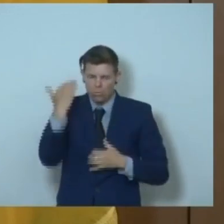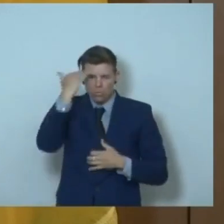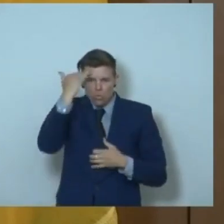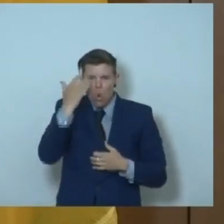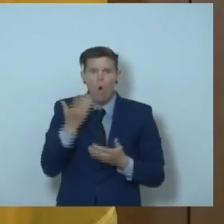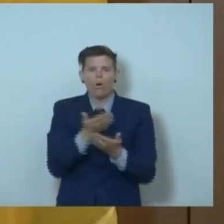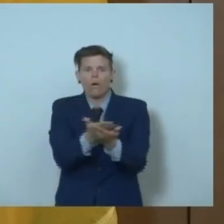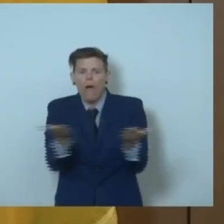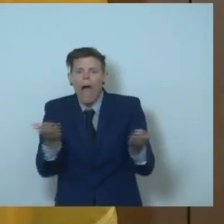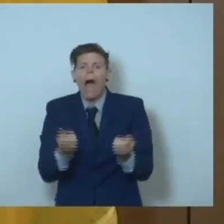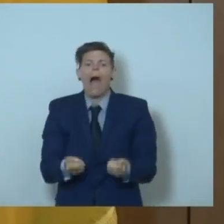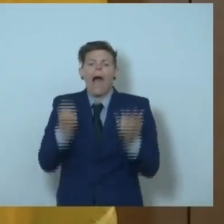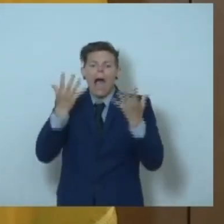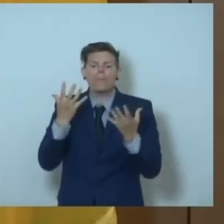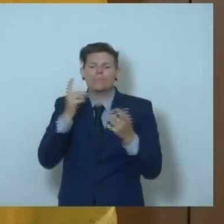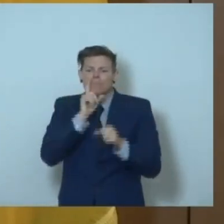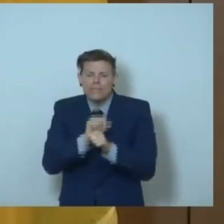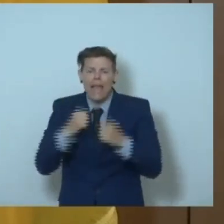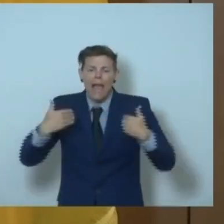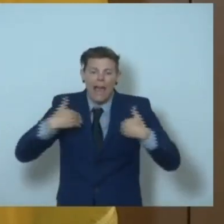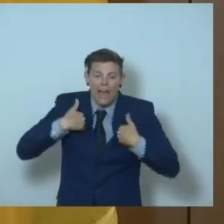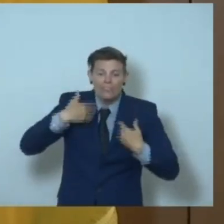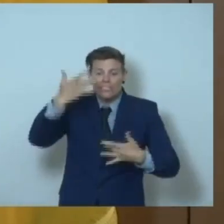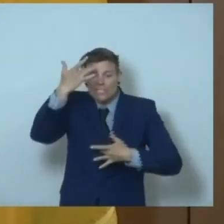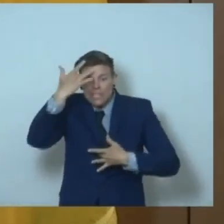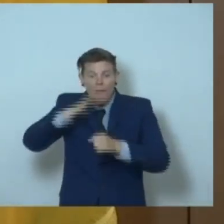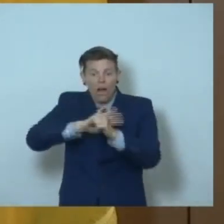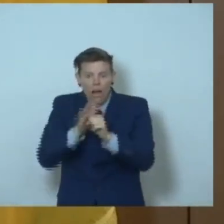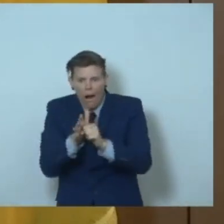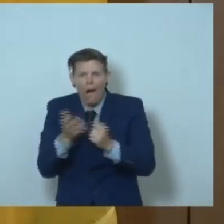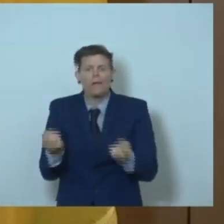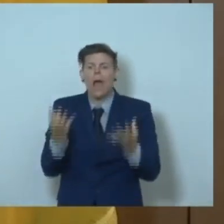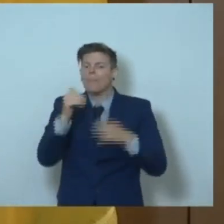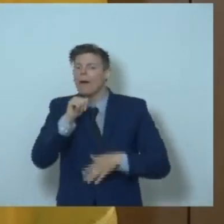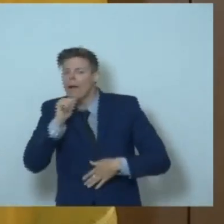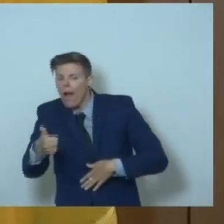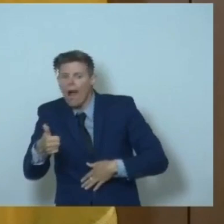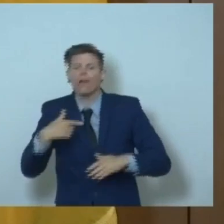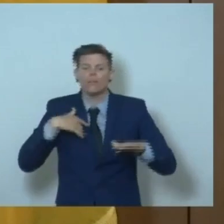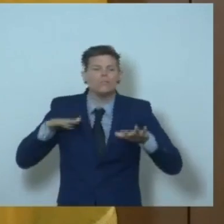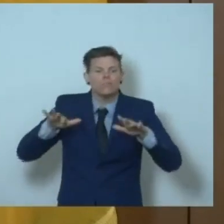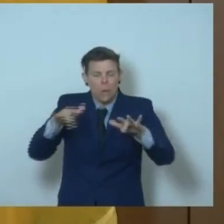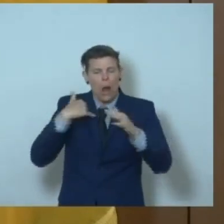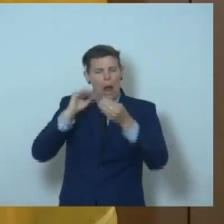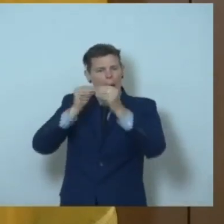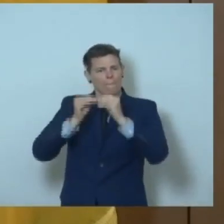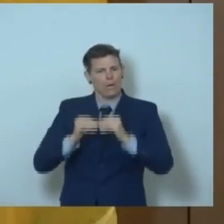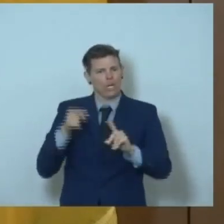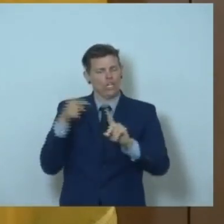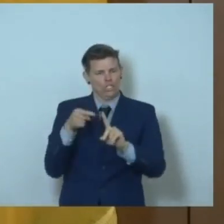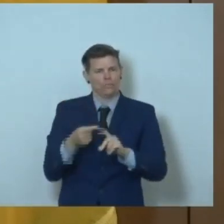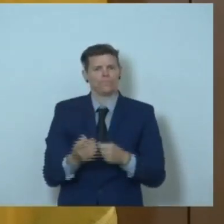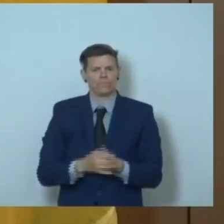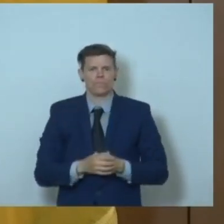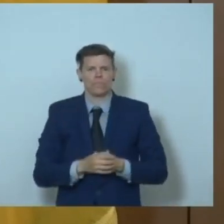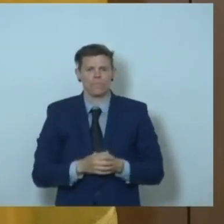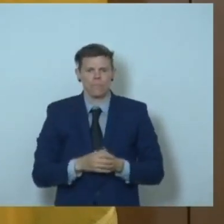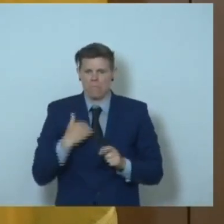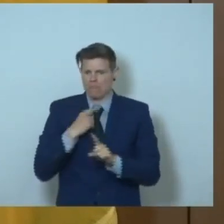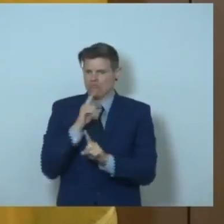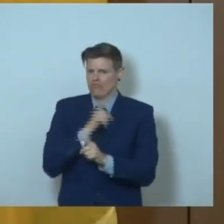of the virus is. That's my non-evidence-based terminology. I'm going to get bossed around about that in about 10 minutes by Dr.